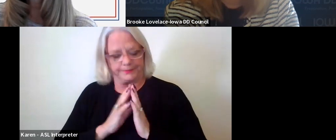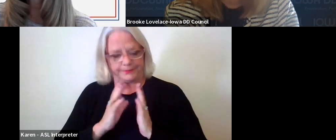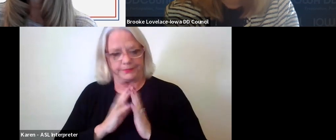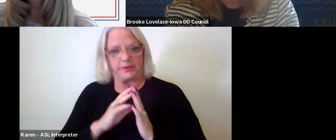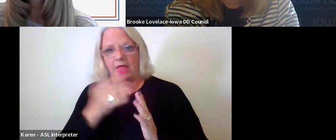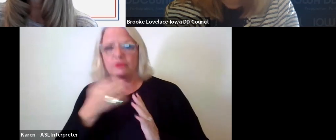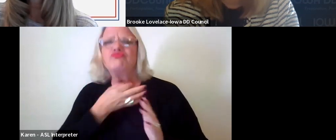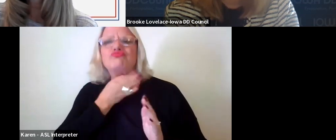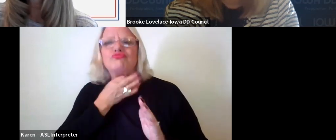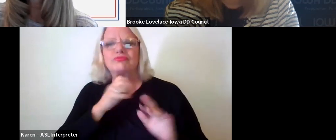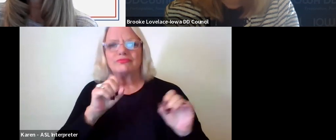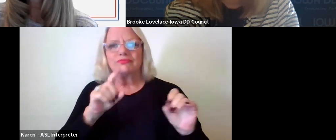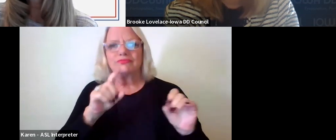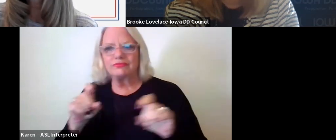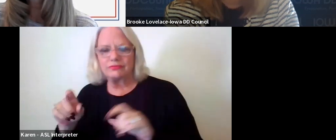poll.